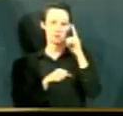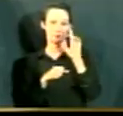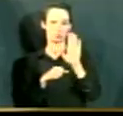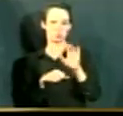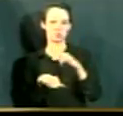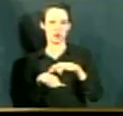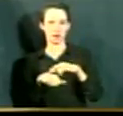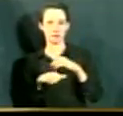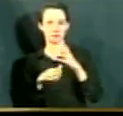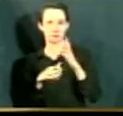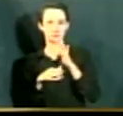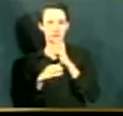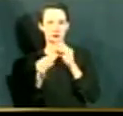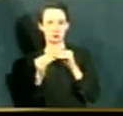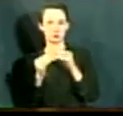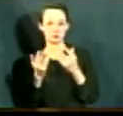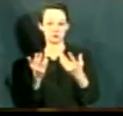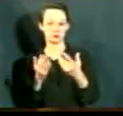of the time.